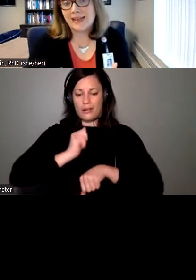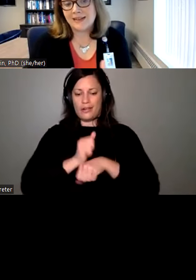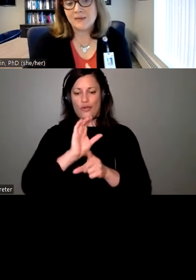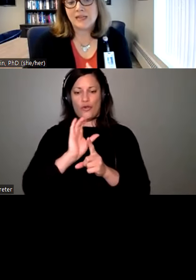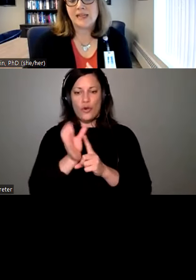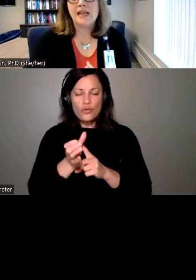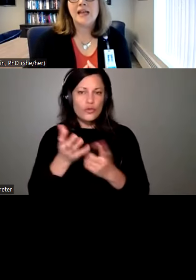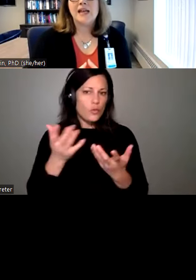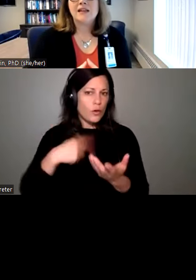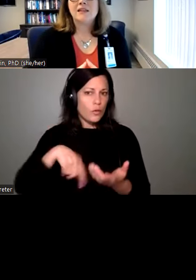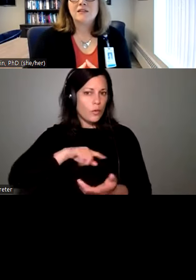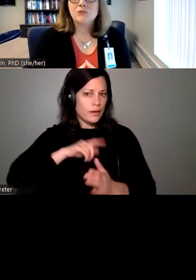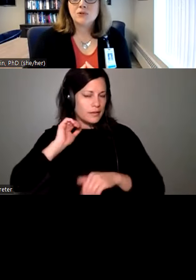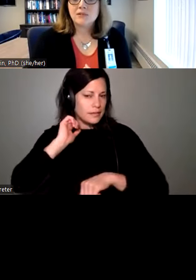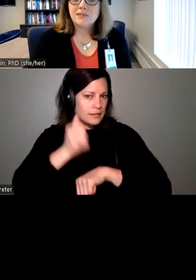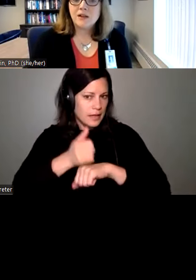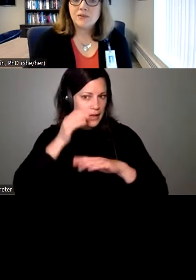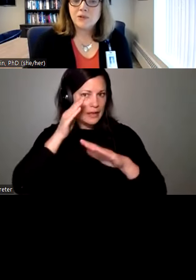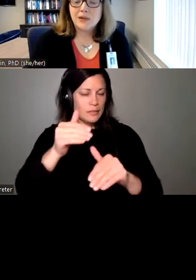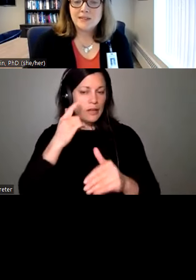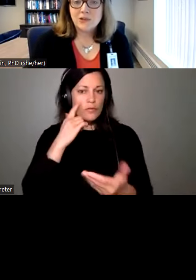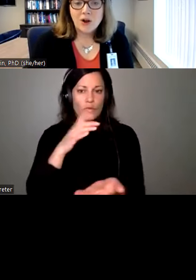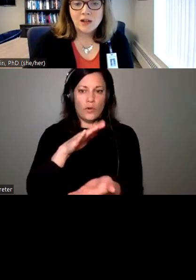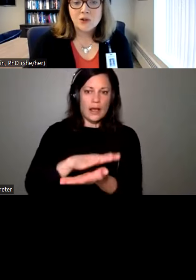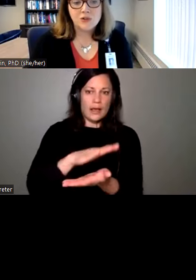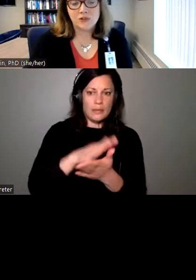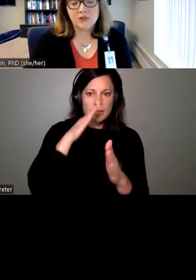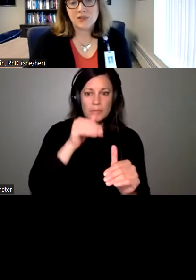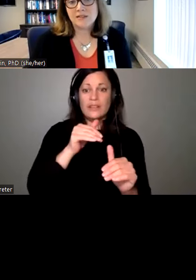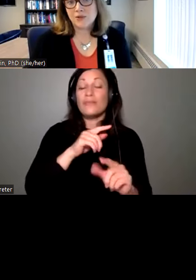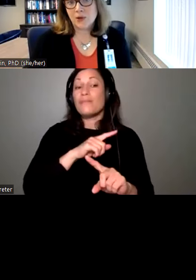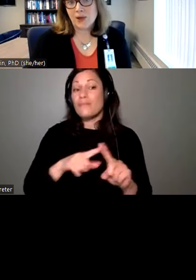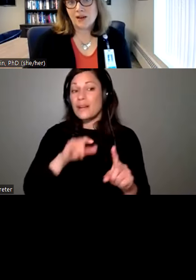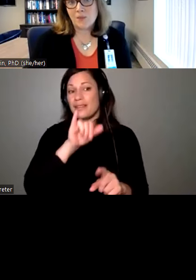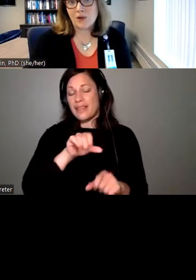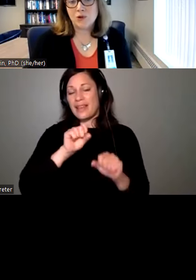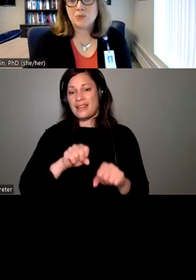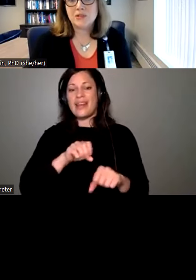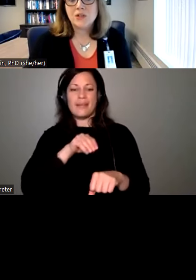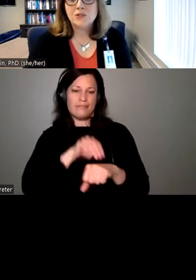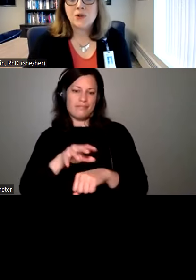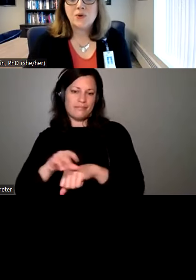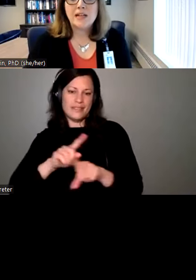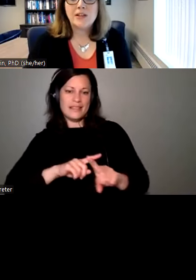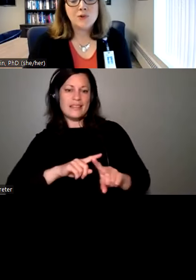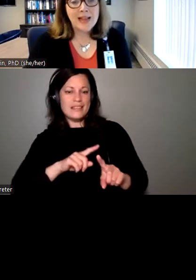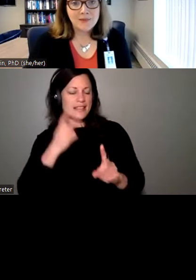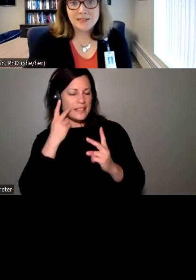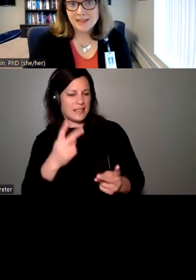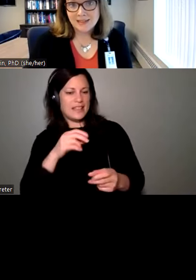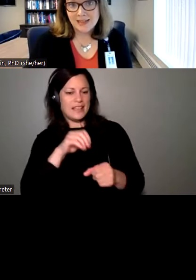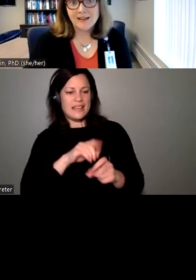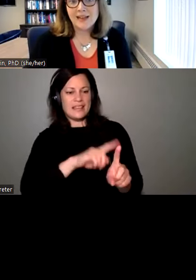expected academically, the disorders themselves are present across cultures and socioeconomic groups. So you can